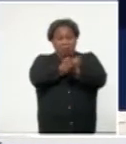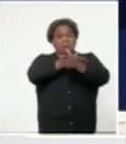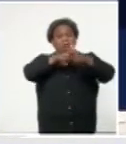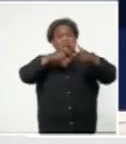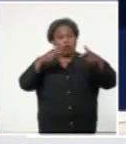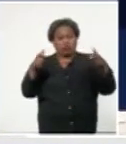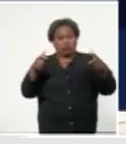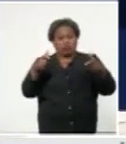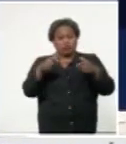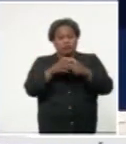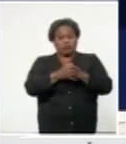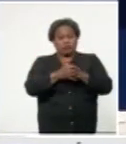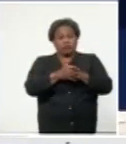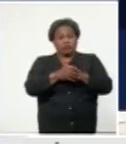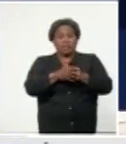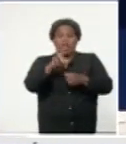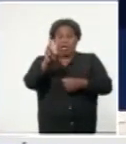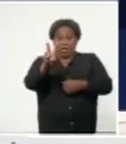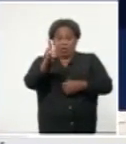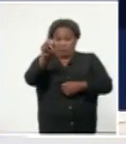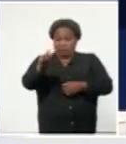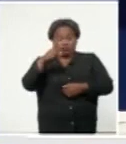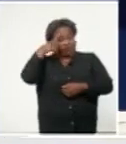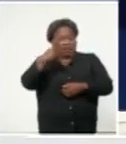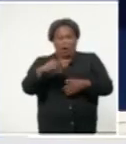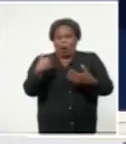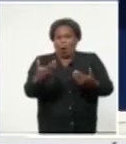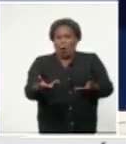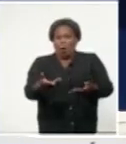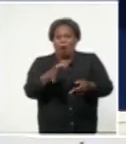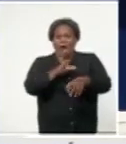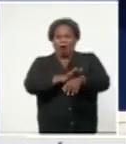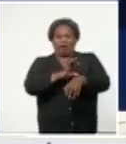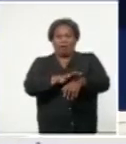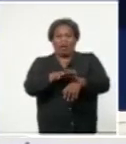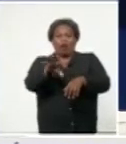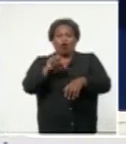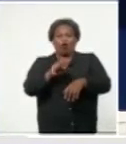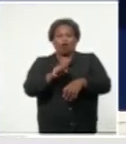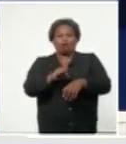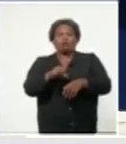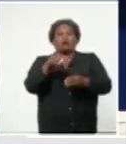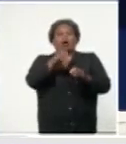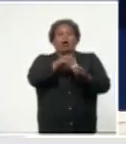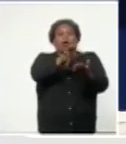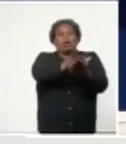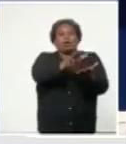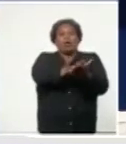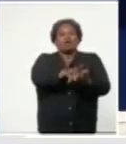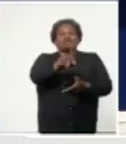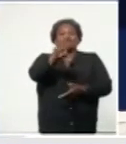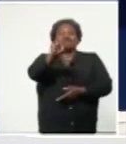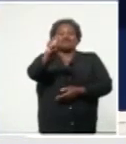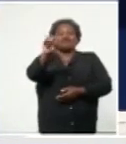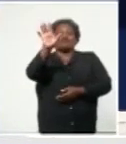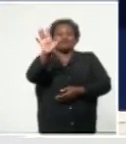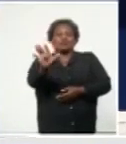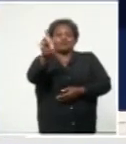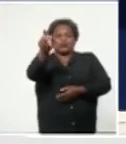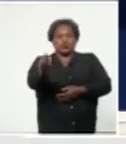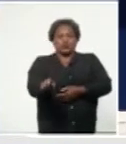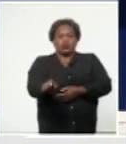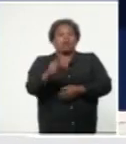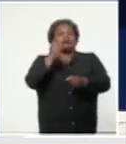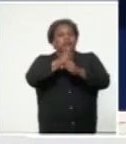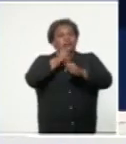not been determined, and at this moment there are 105 patients in the pandemic in our country whose source